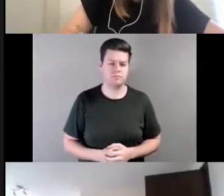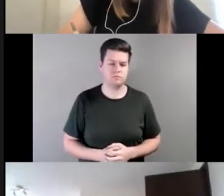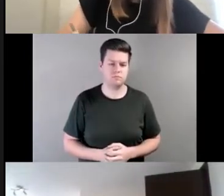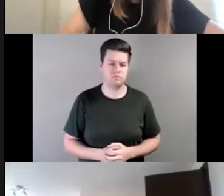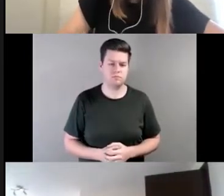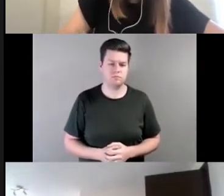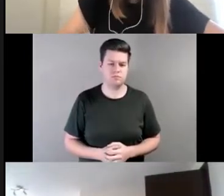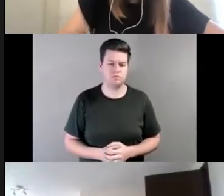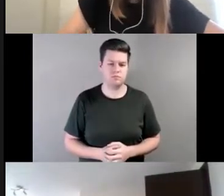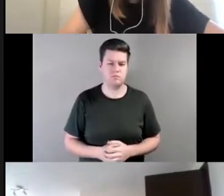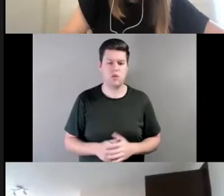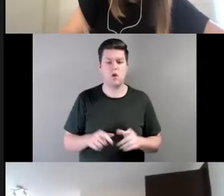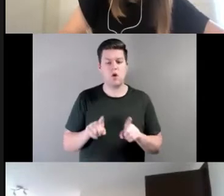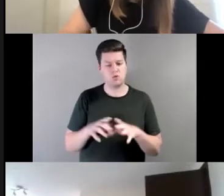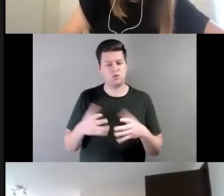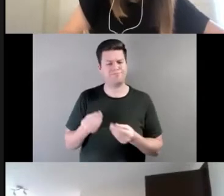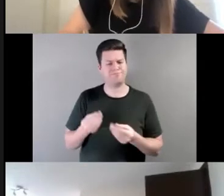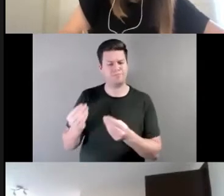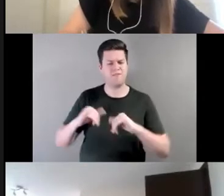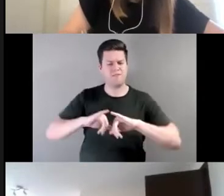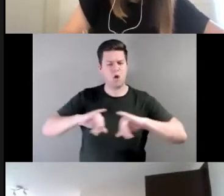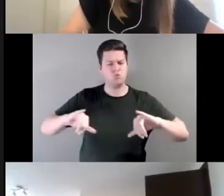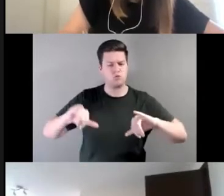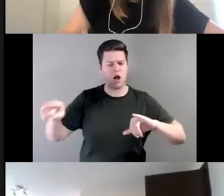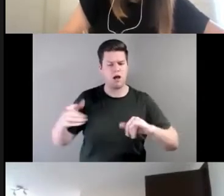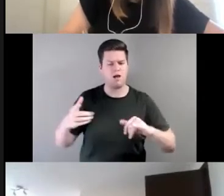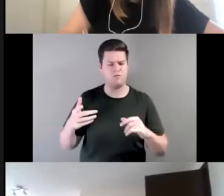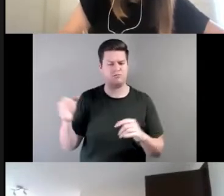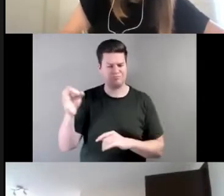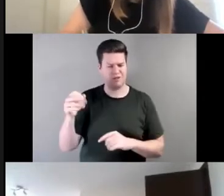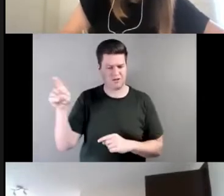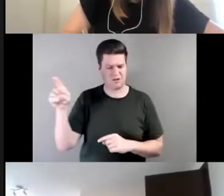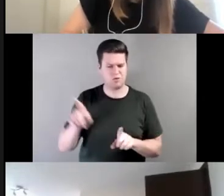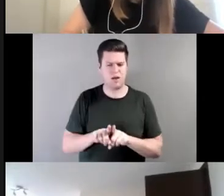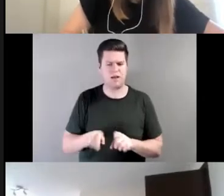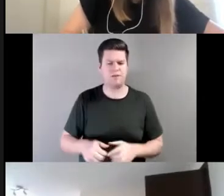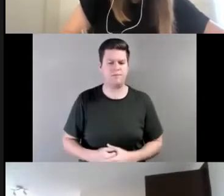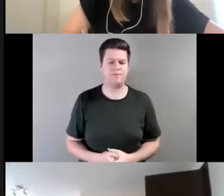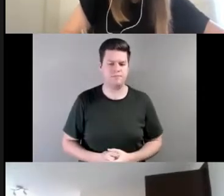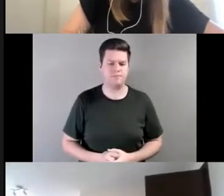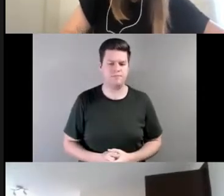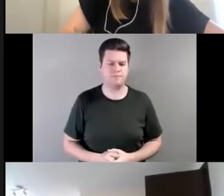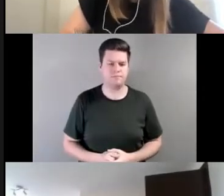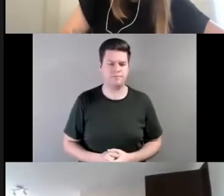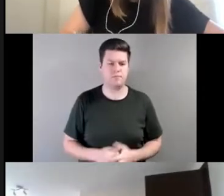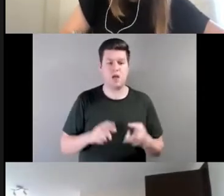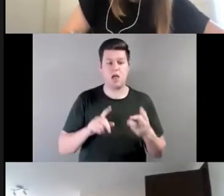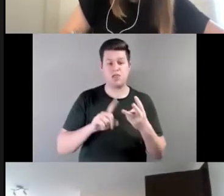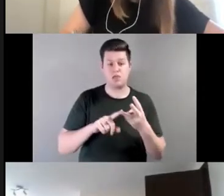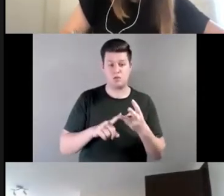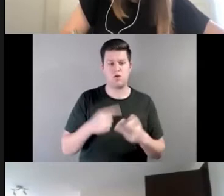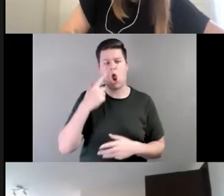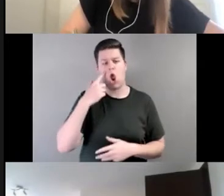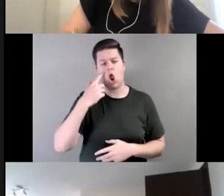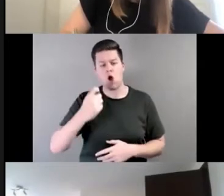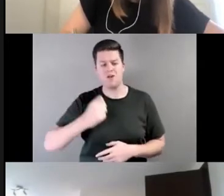range 16 to 18. And the third means that we use is the Young Scot National Entitlement